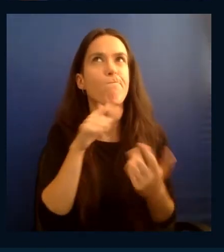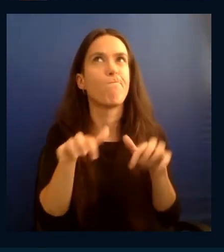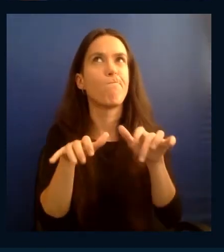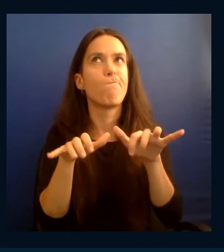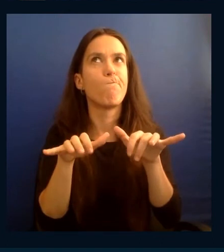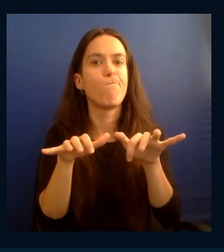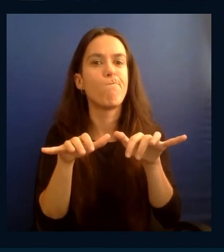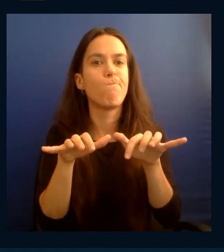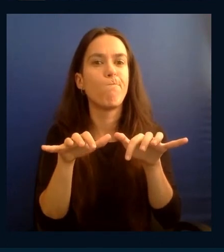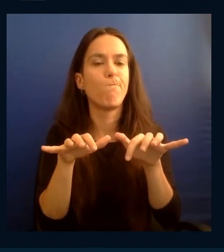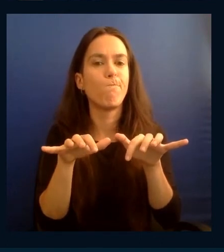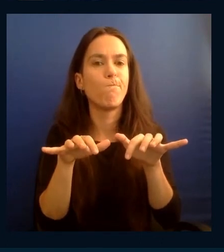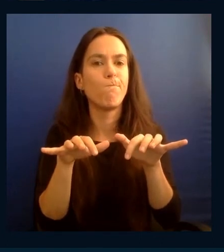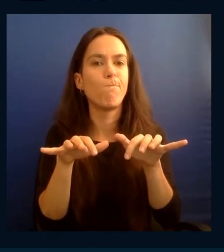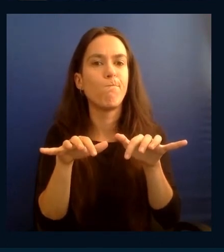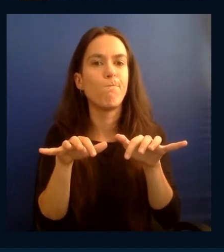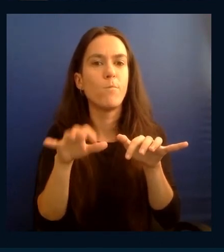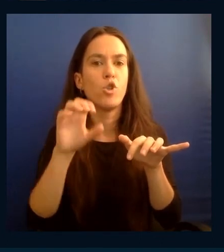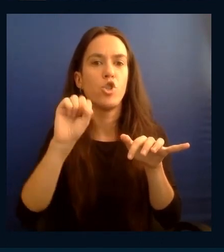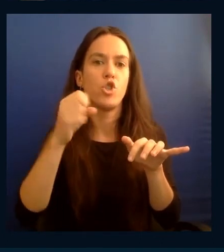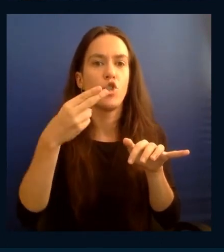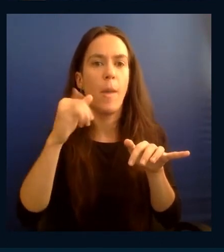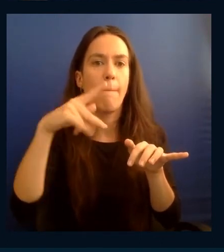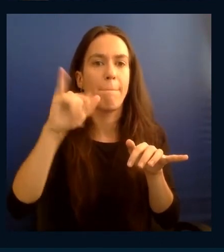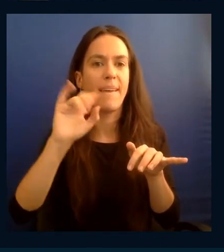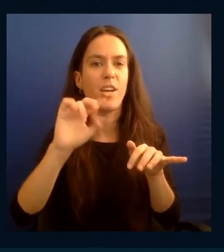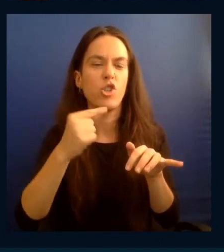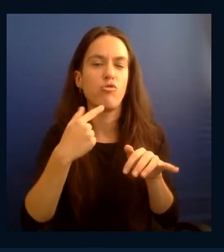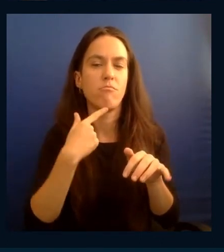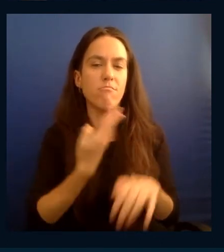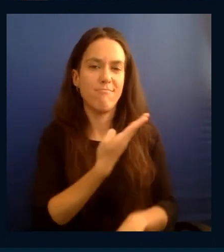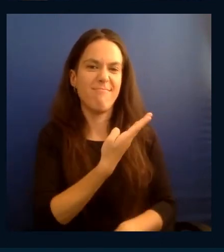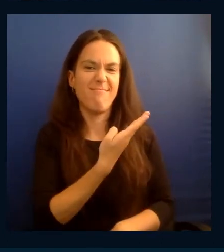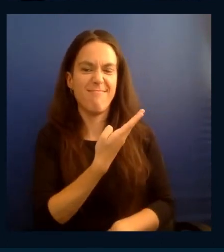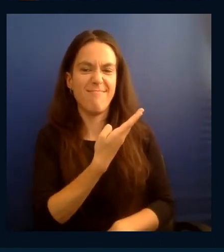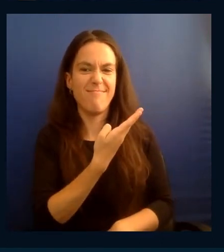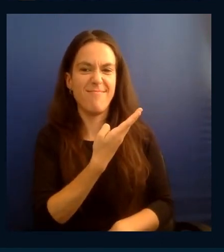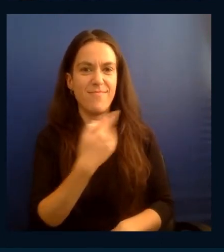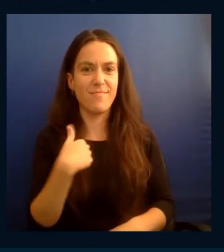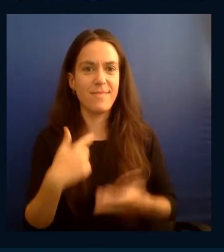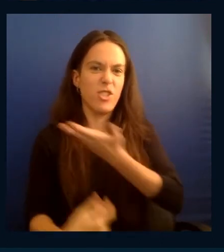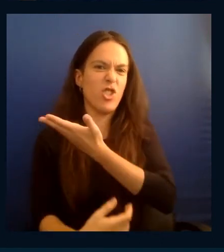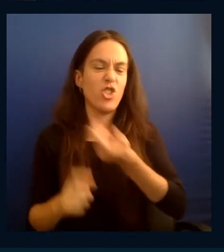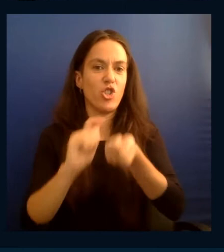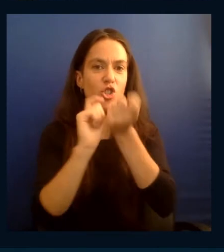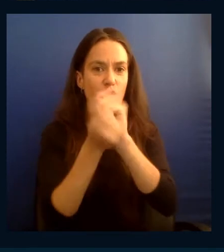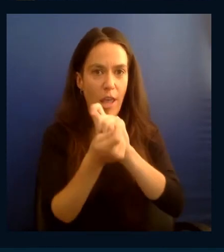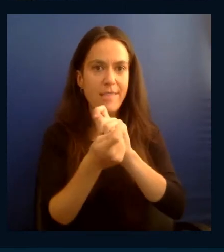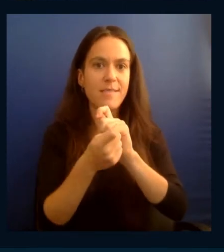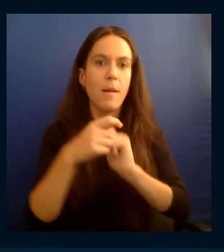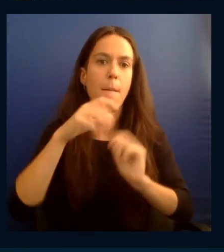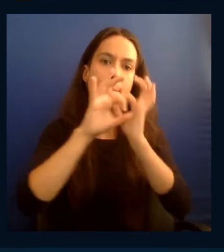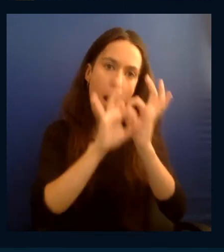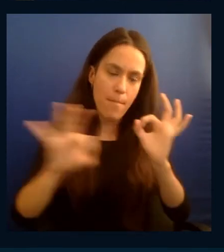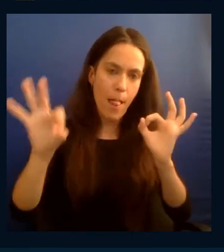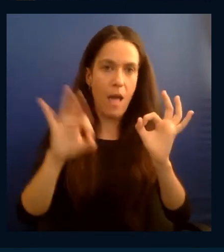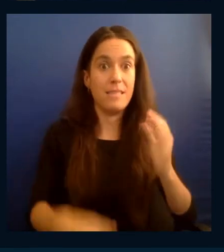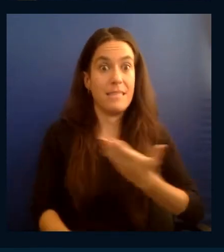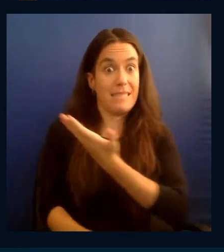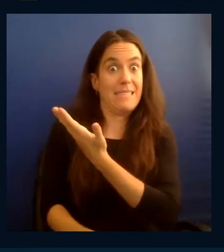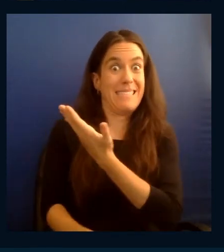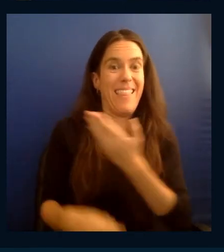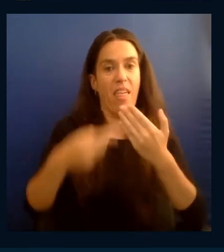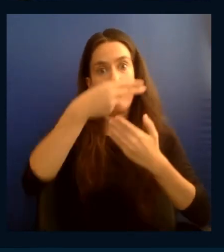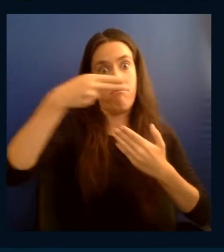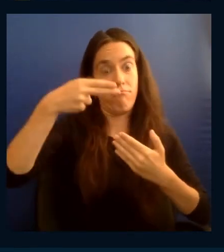shipping change pipeline. So I know which one it is, because I might have multiple pipelines in my organization. So I'm going to save that, and